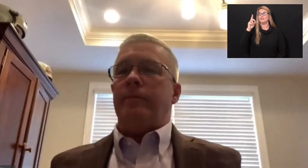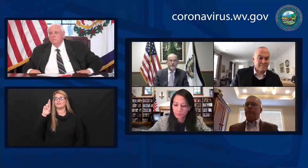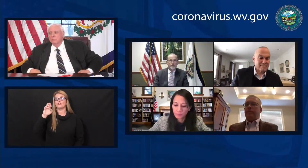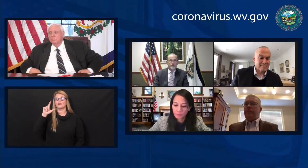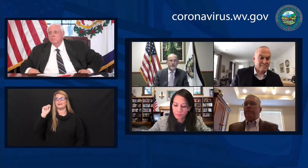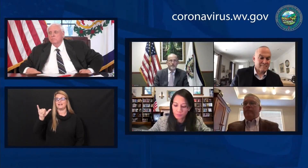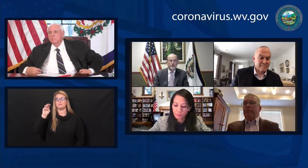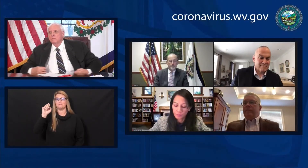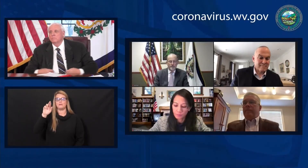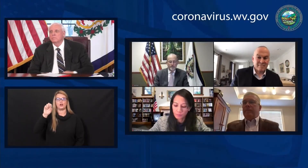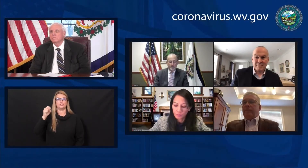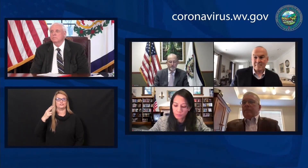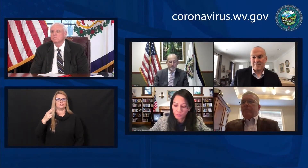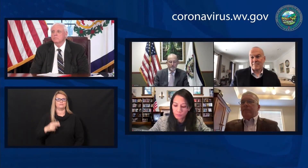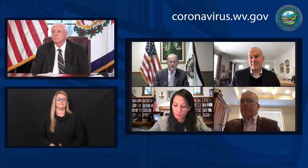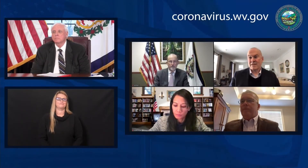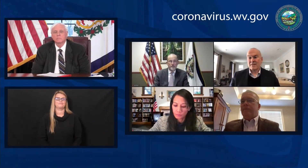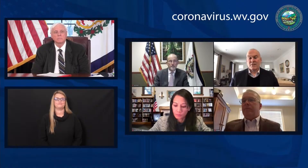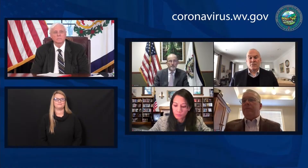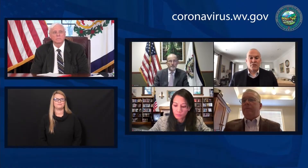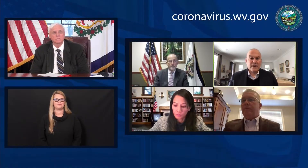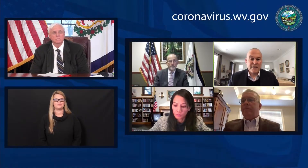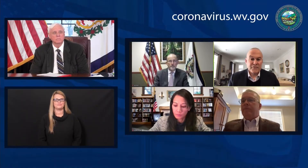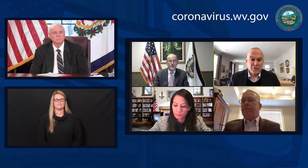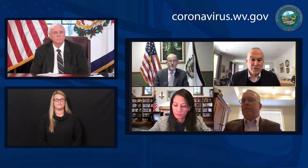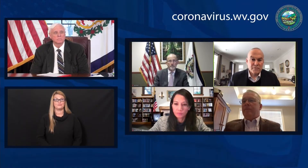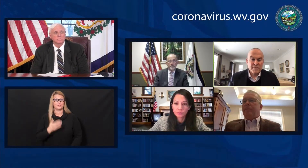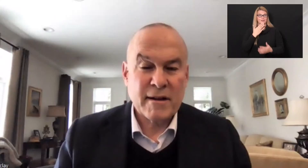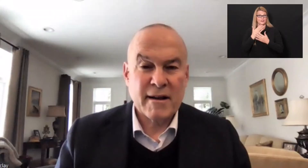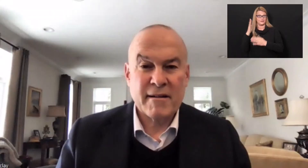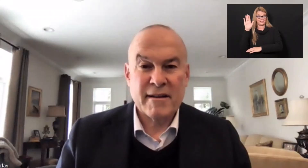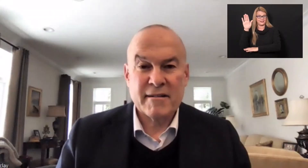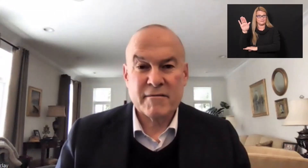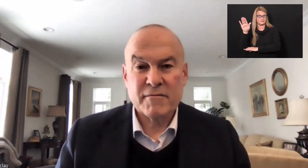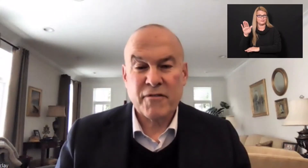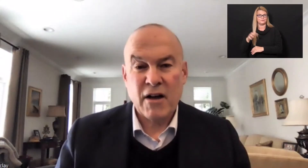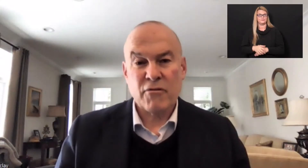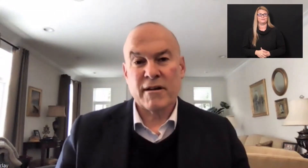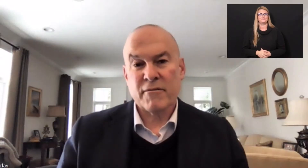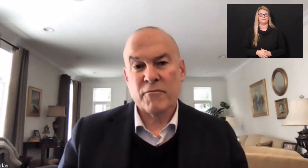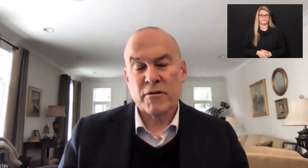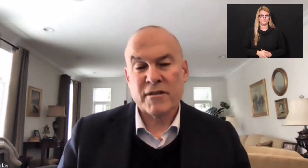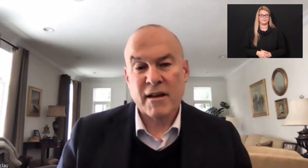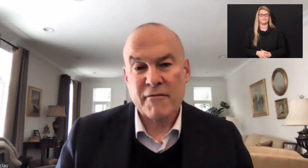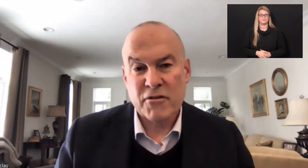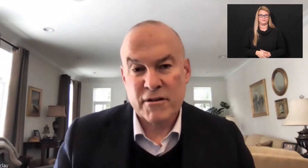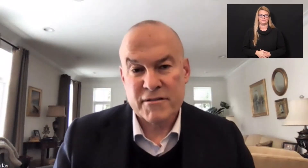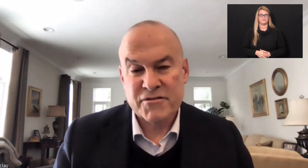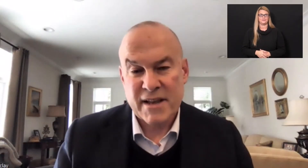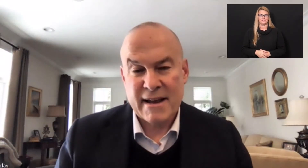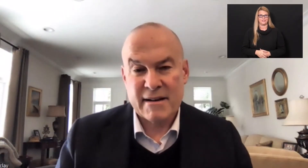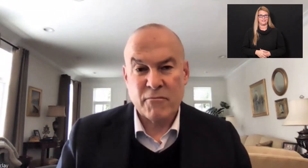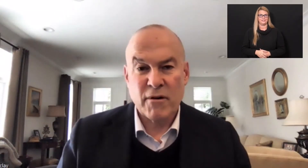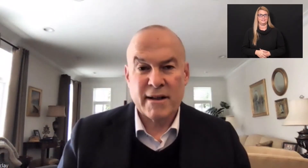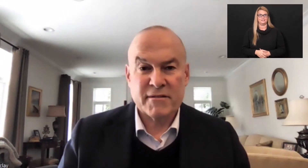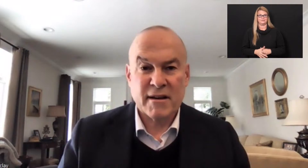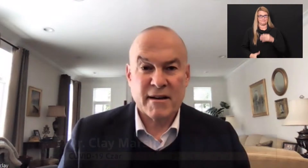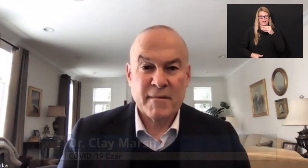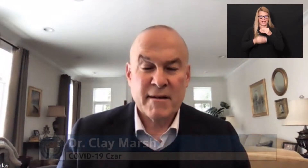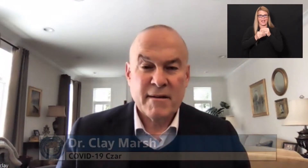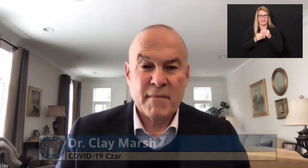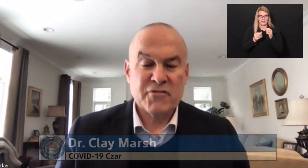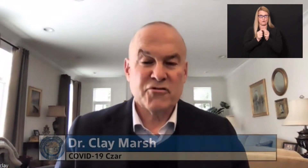our coronavirus czar. Well, good afternoon. In following what the governor has said and